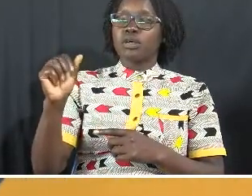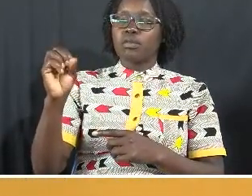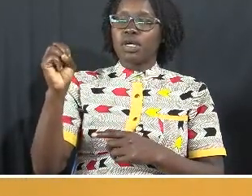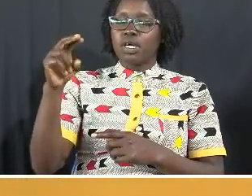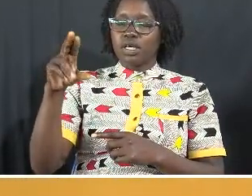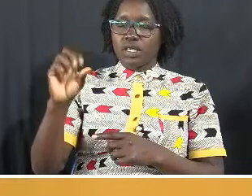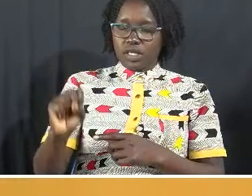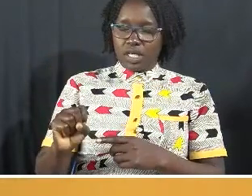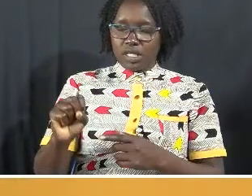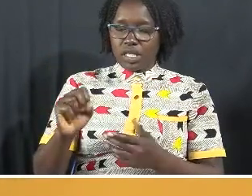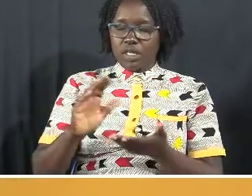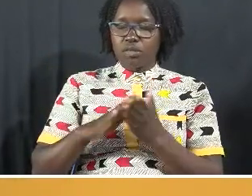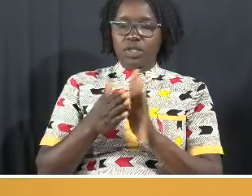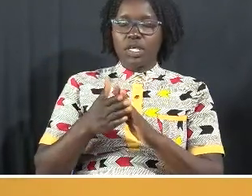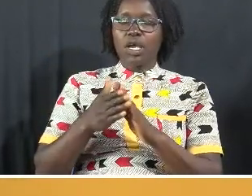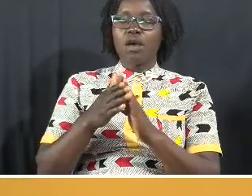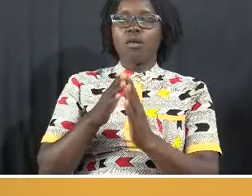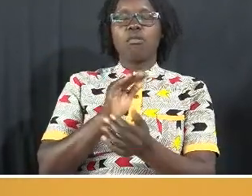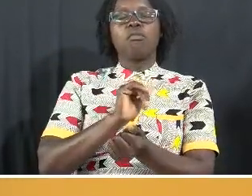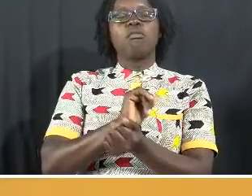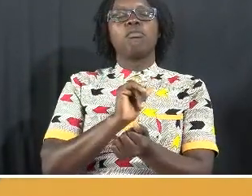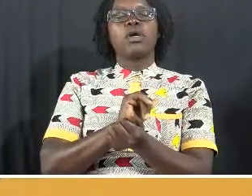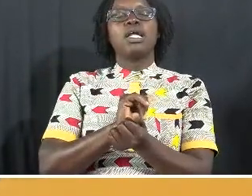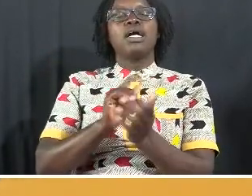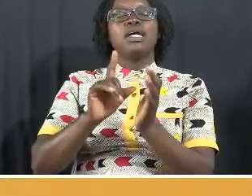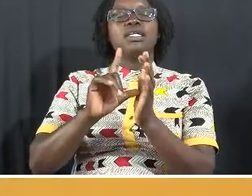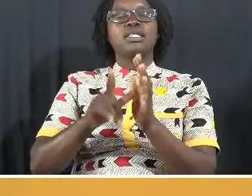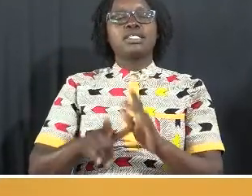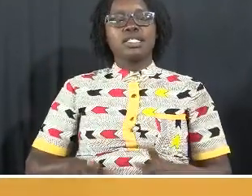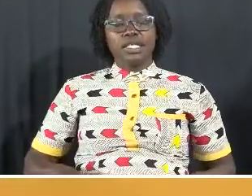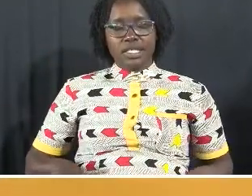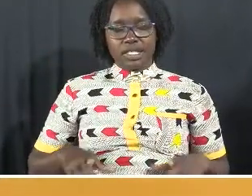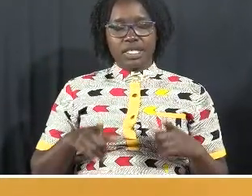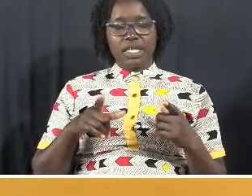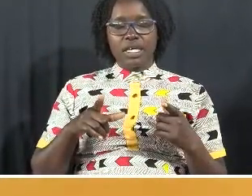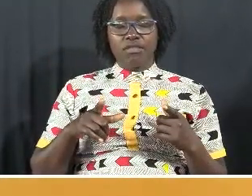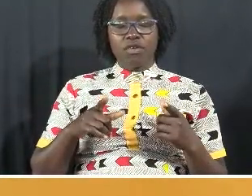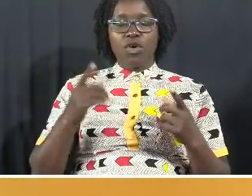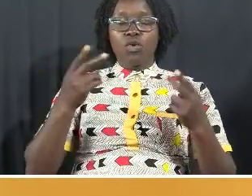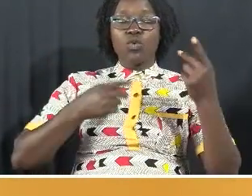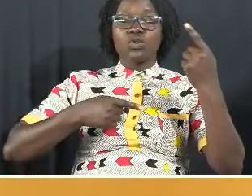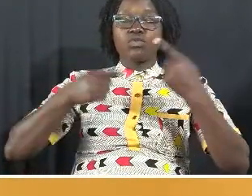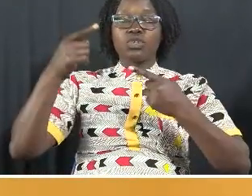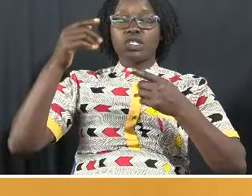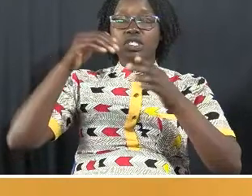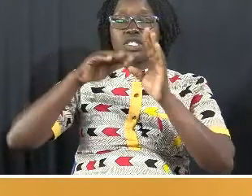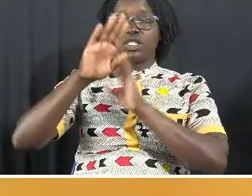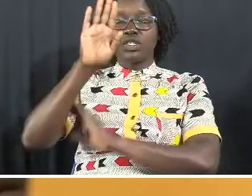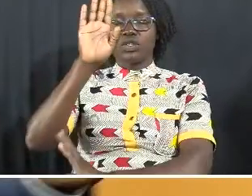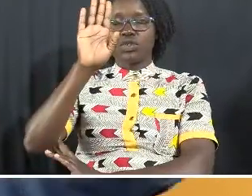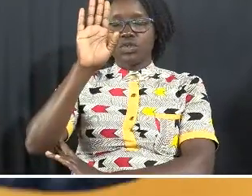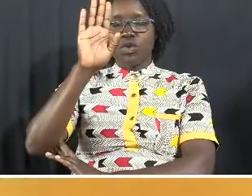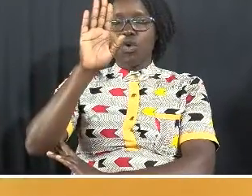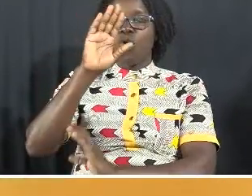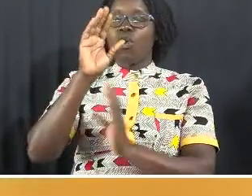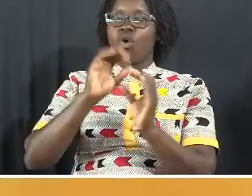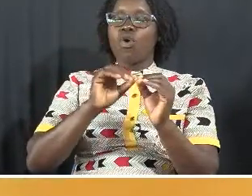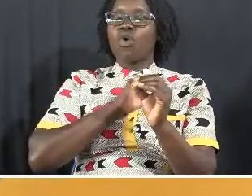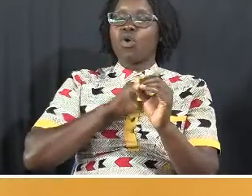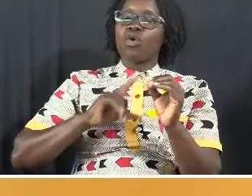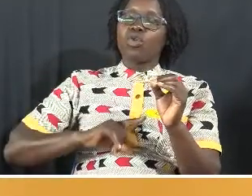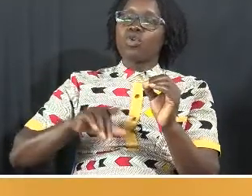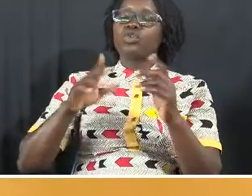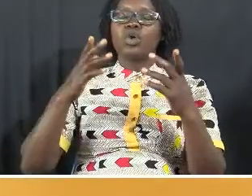Paul. And his later life was victory in you. All your people